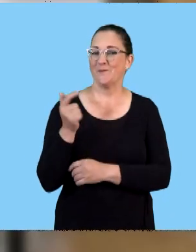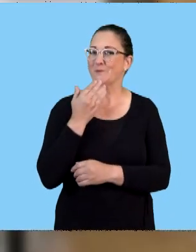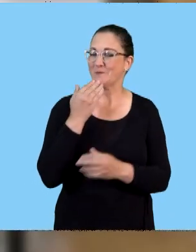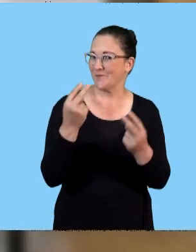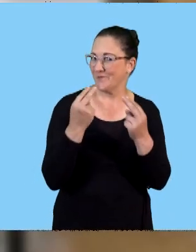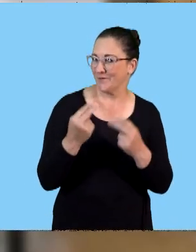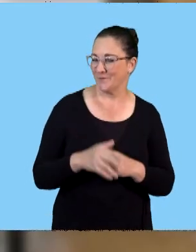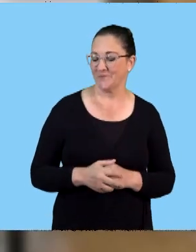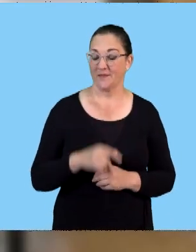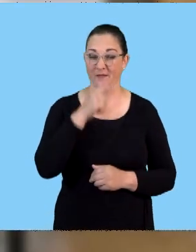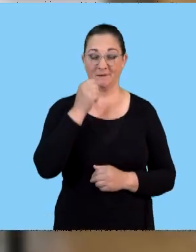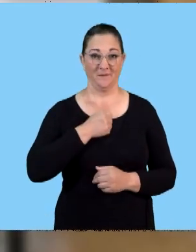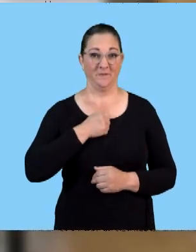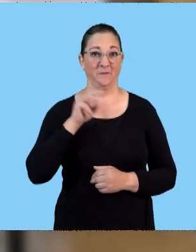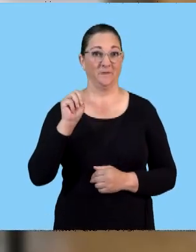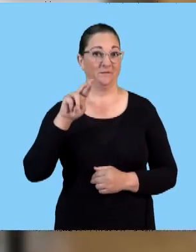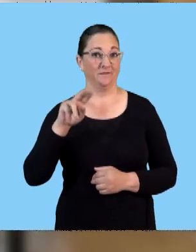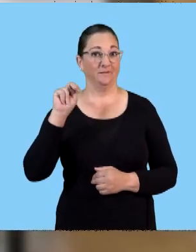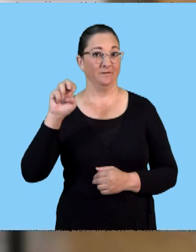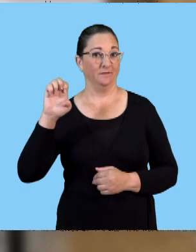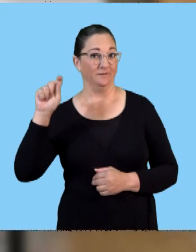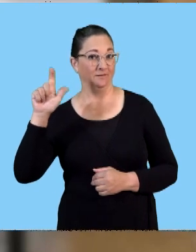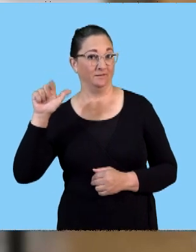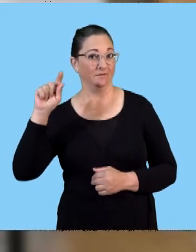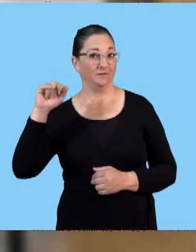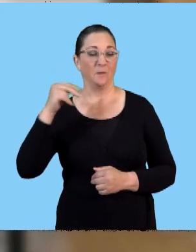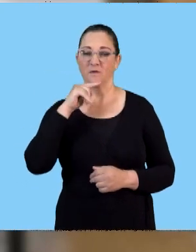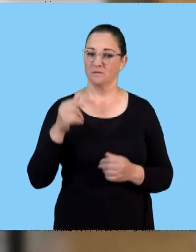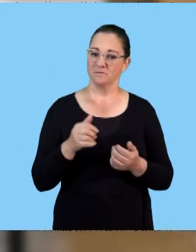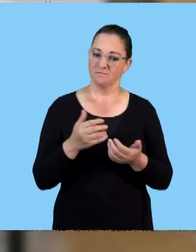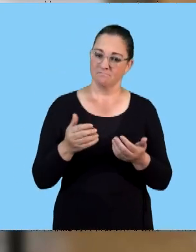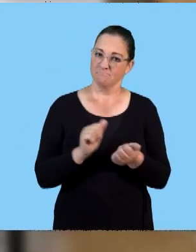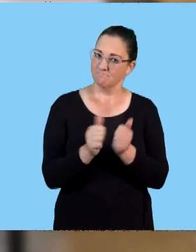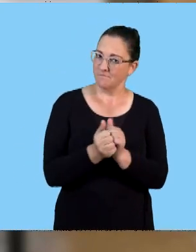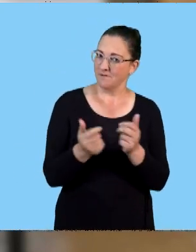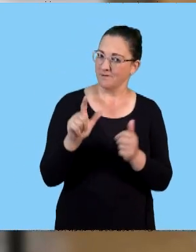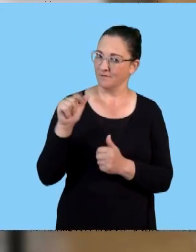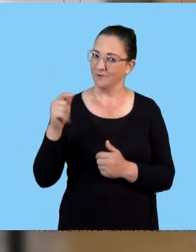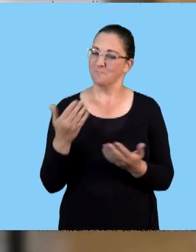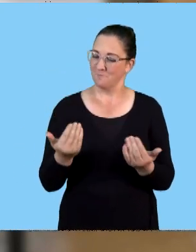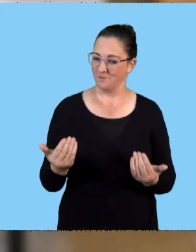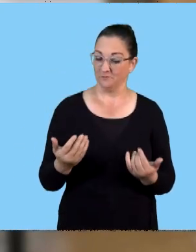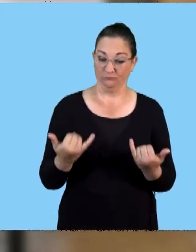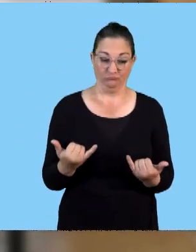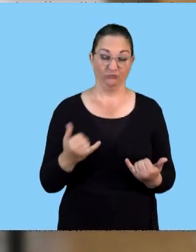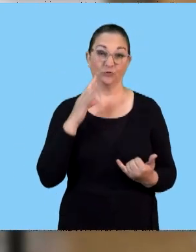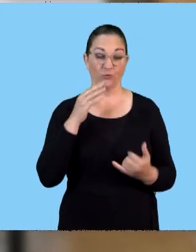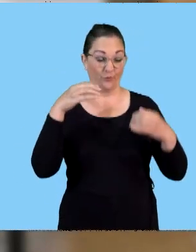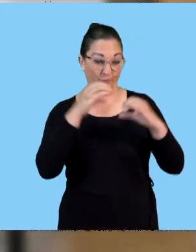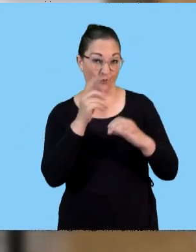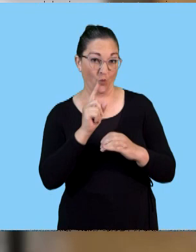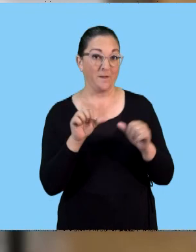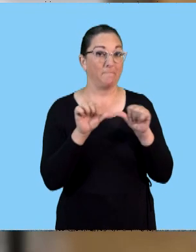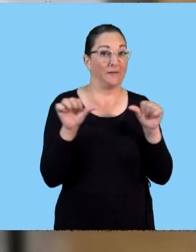Good day to all our viewers out there. My name is Heinrich Netling and welcome to Mathematical Literacy. In today's lesson, we'll focus on the topic